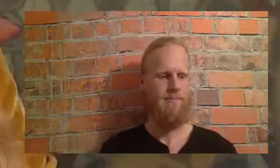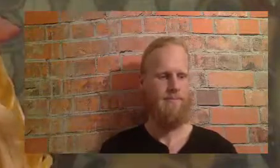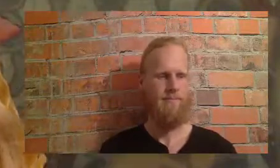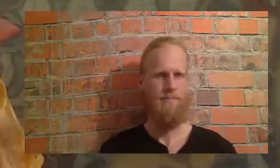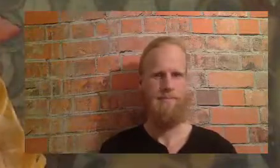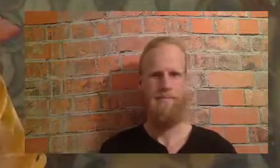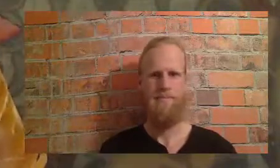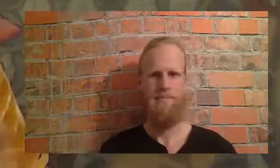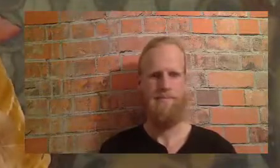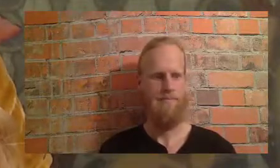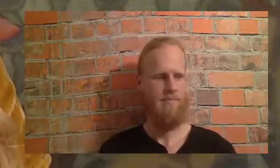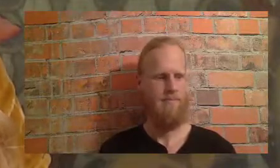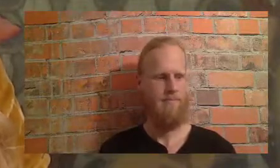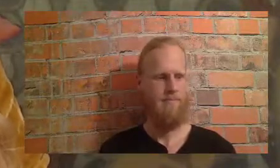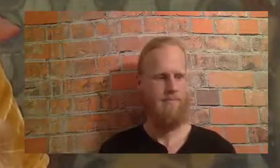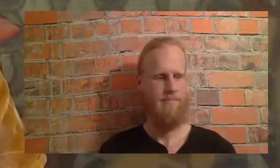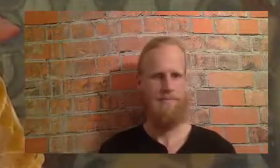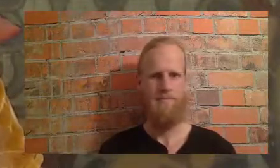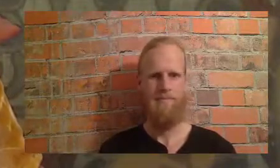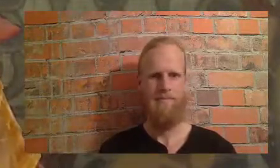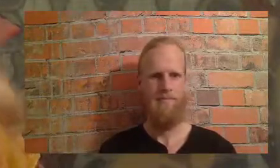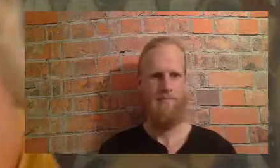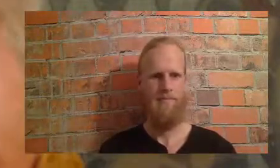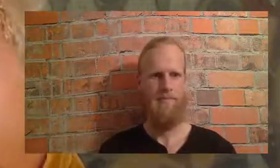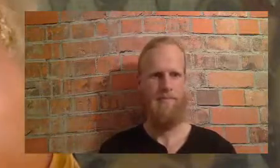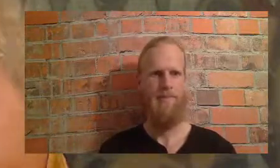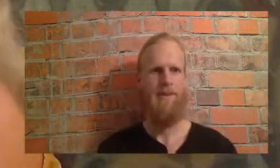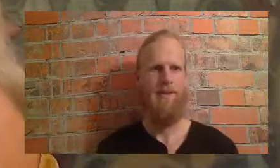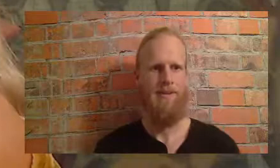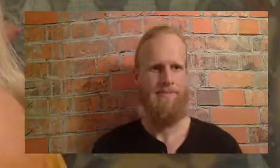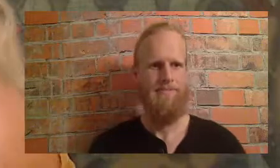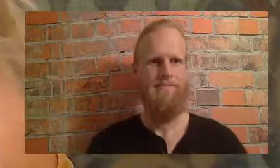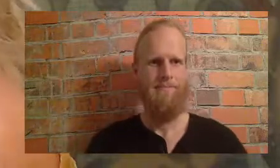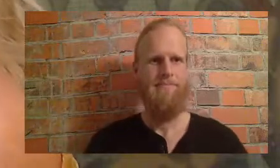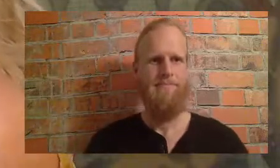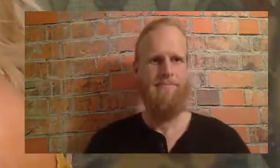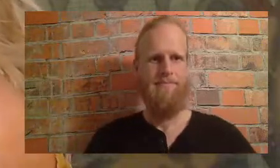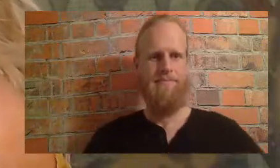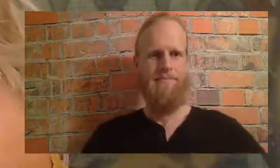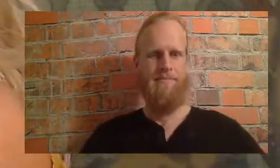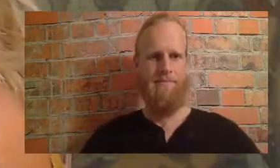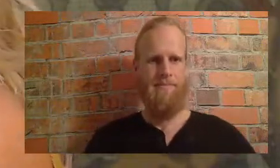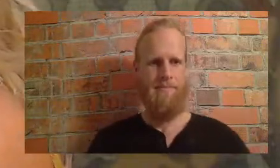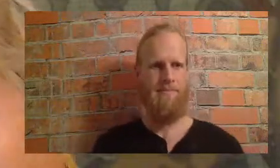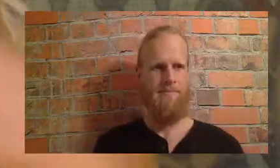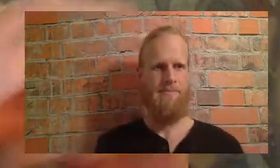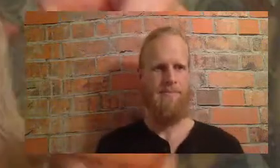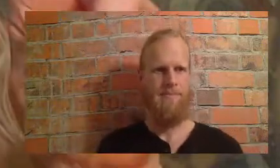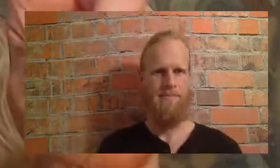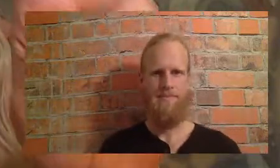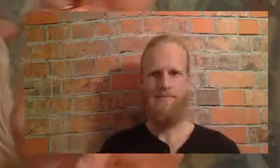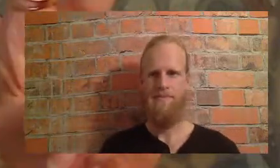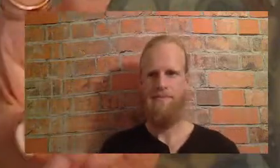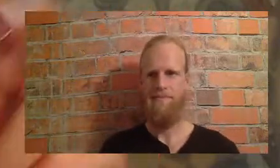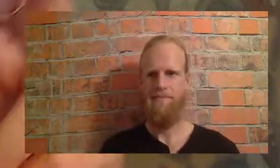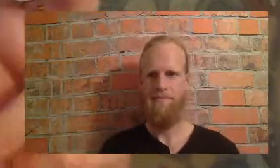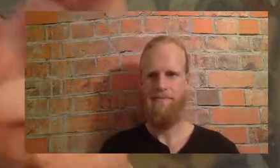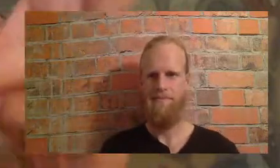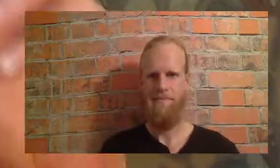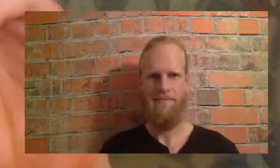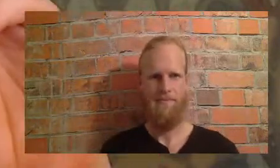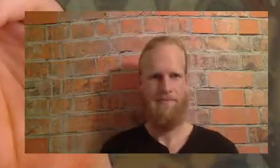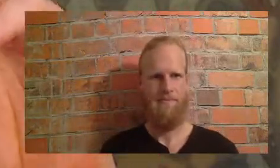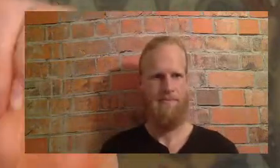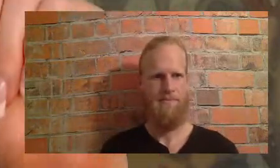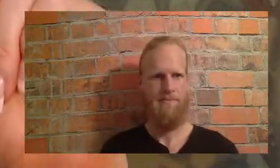that your body can correct itself. Okay? Also, I wanted to say that tapping creates a lot of oxytocin, which is